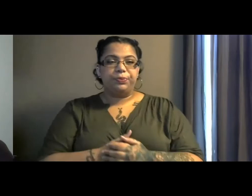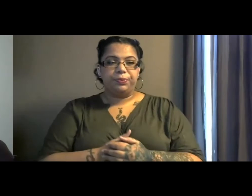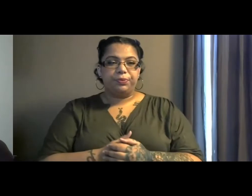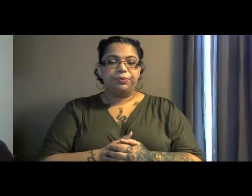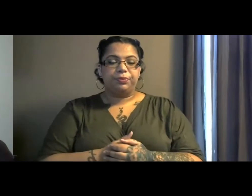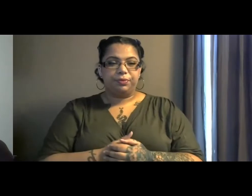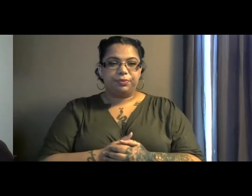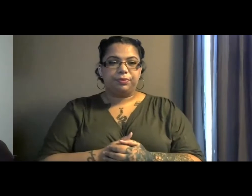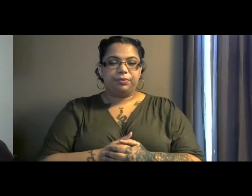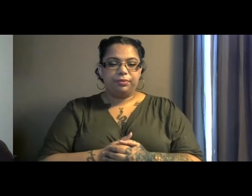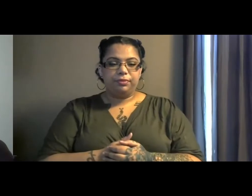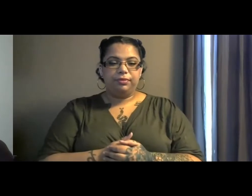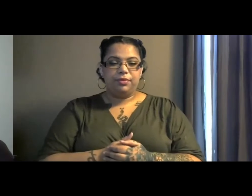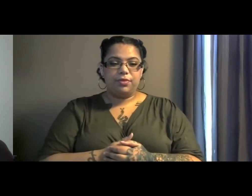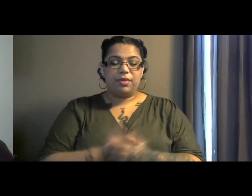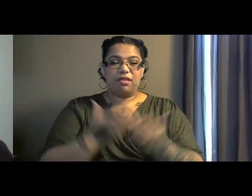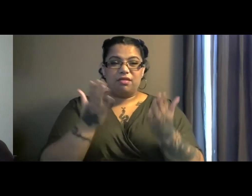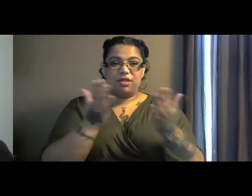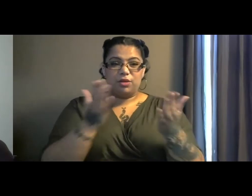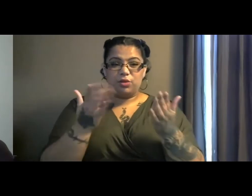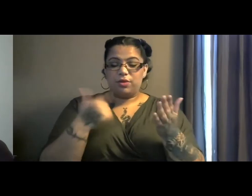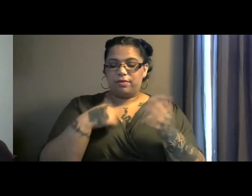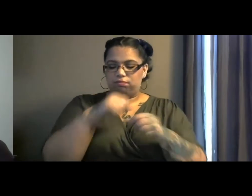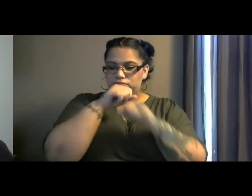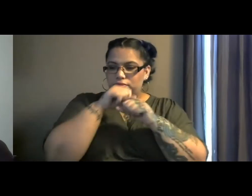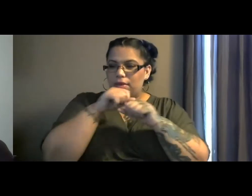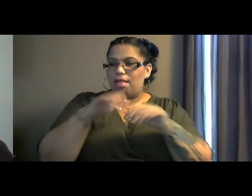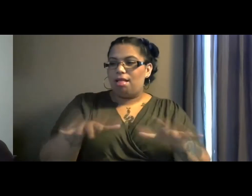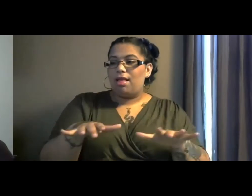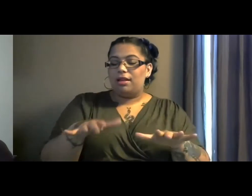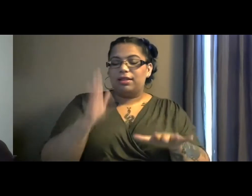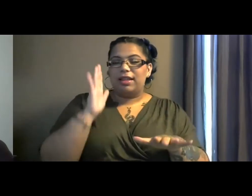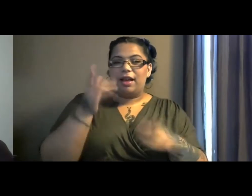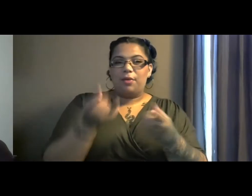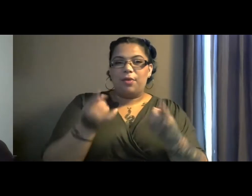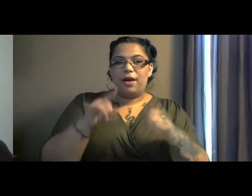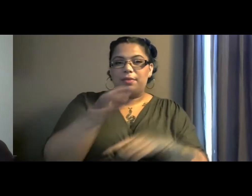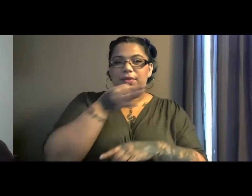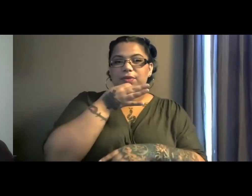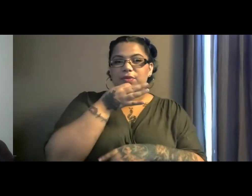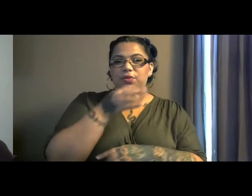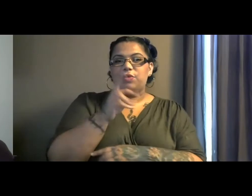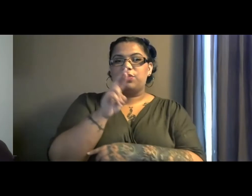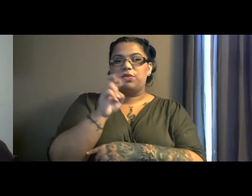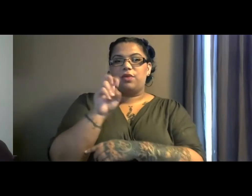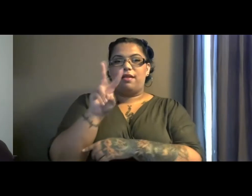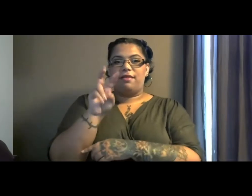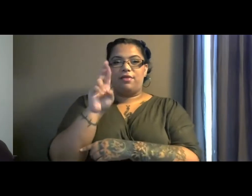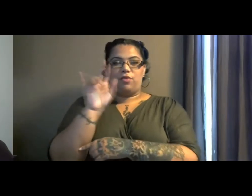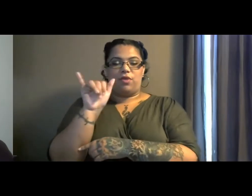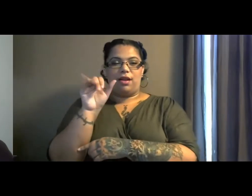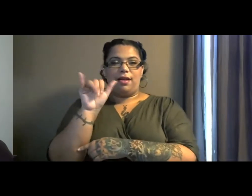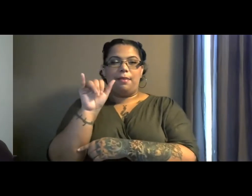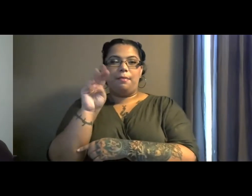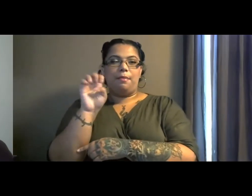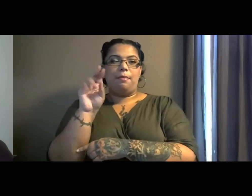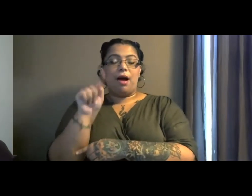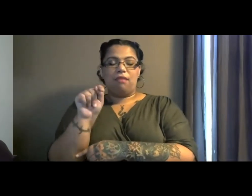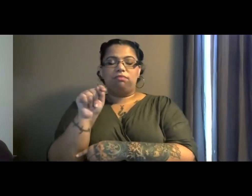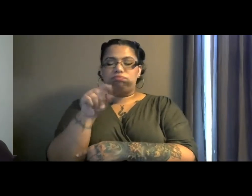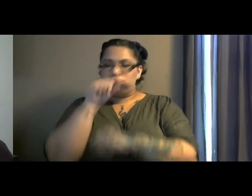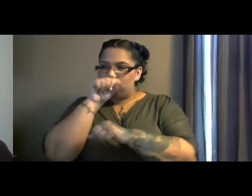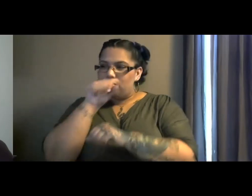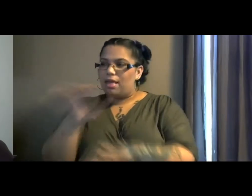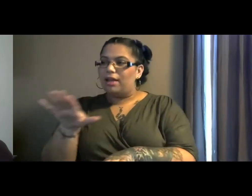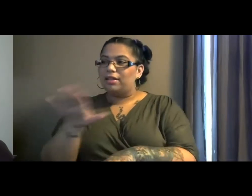I bless the service that is to come forth. I bless Reverend Raymont, and I bless all who have come together